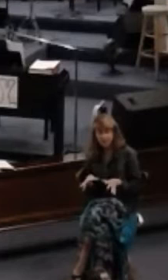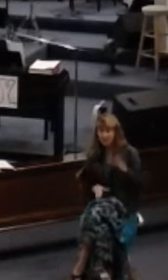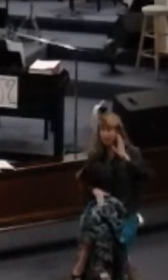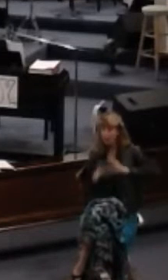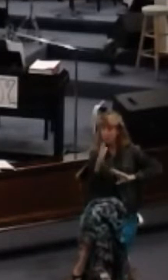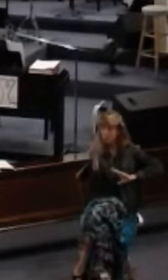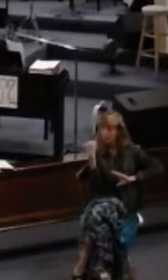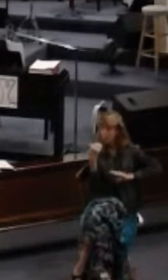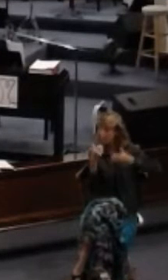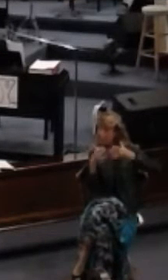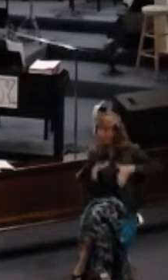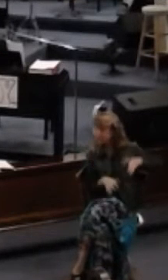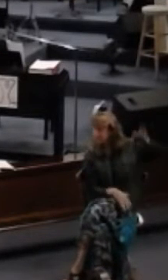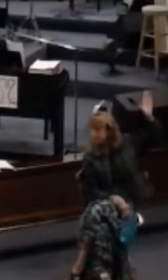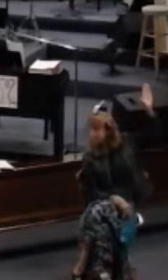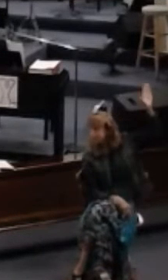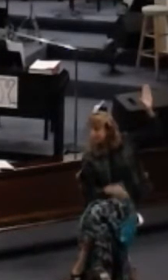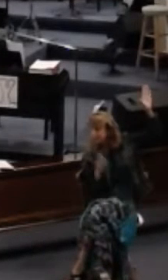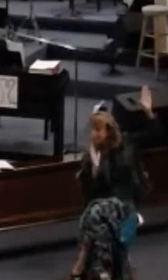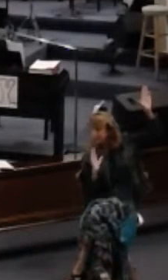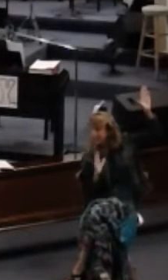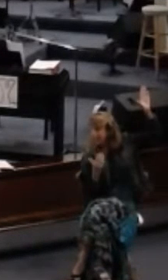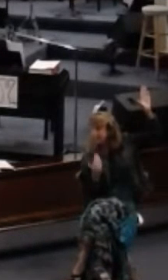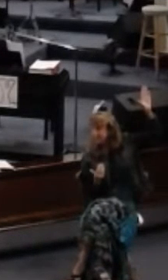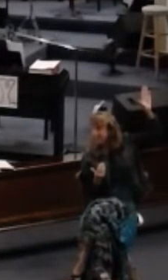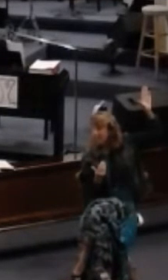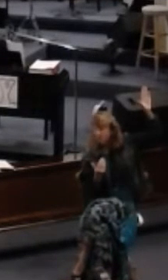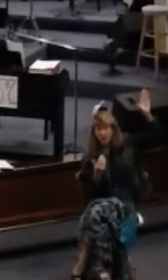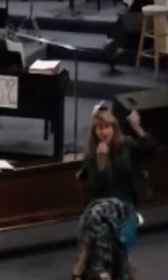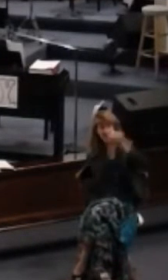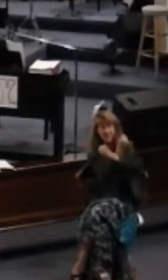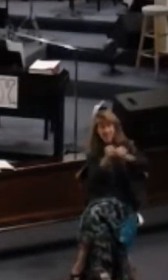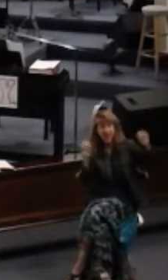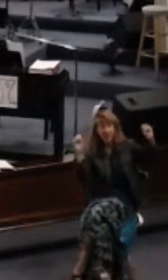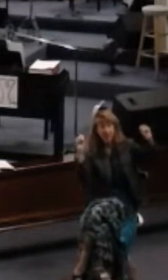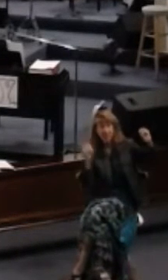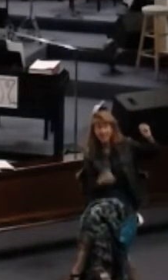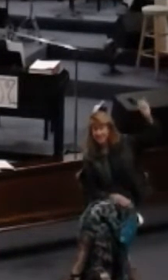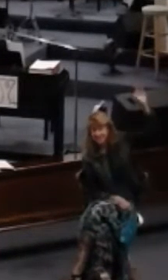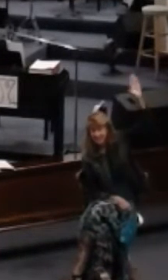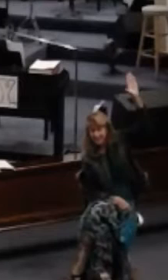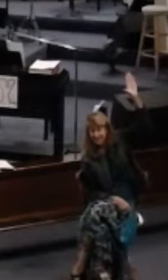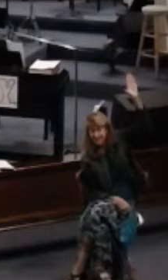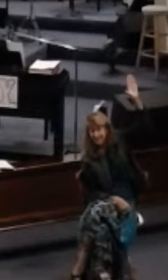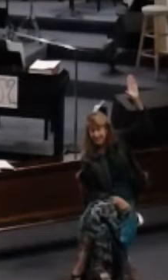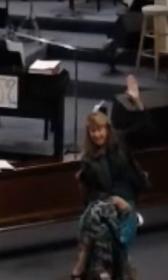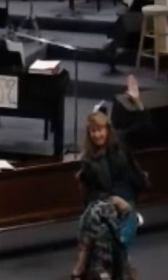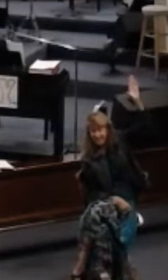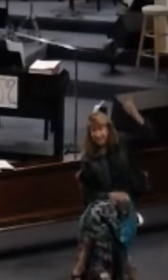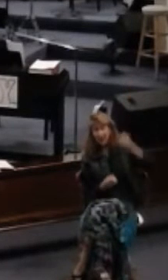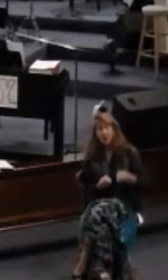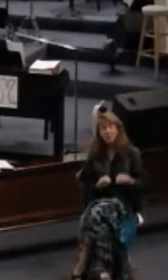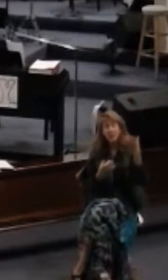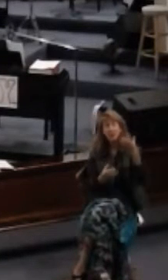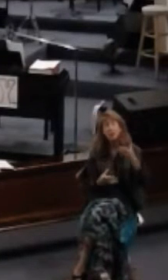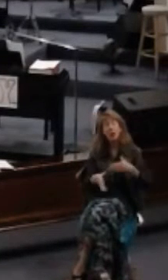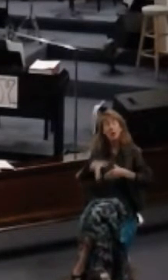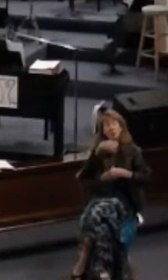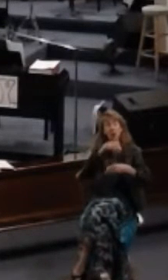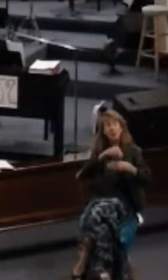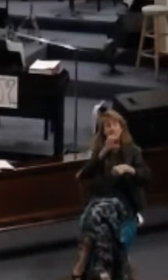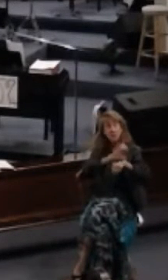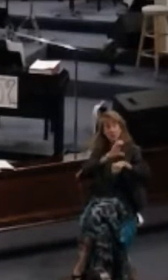lost? How many of you are now found, saved in Jesus Christ? How many of you are part of his